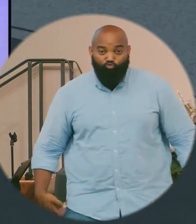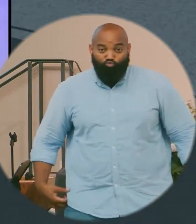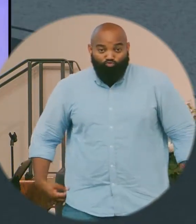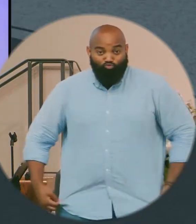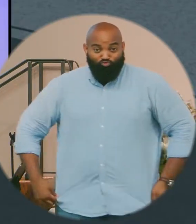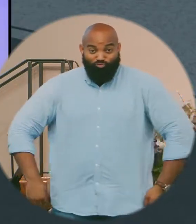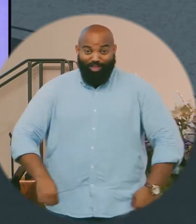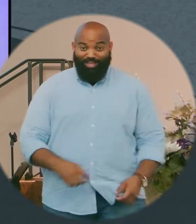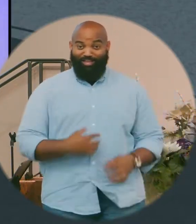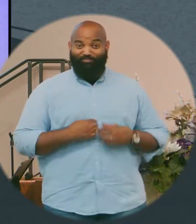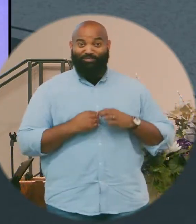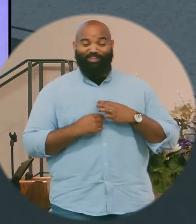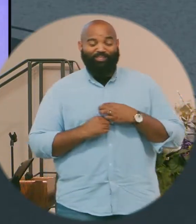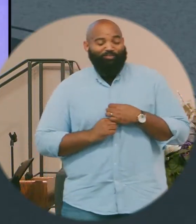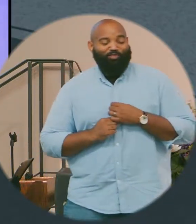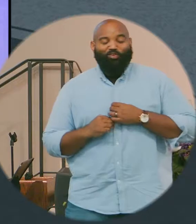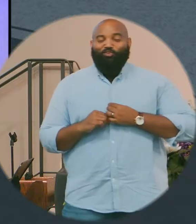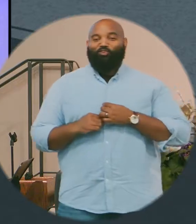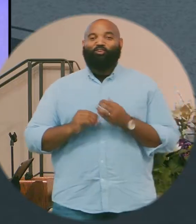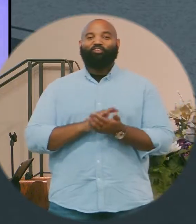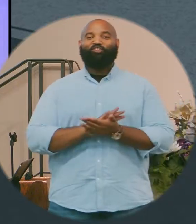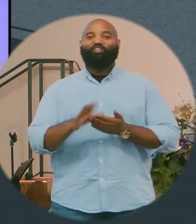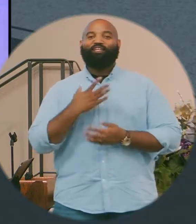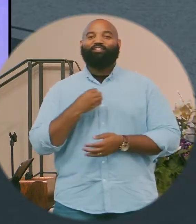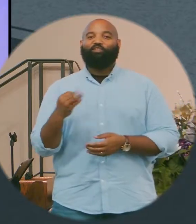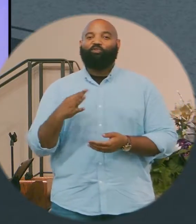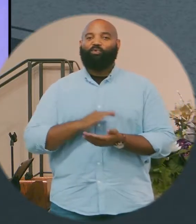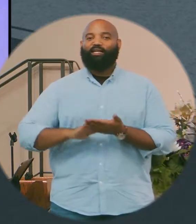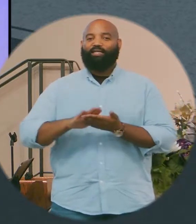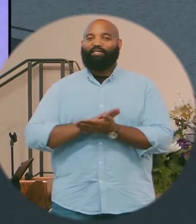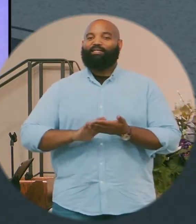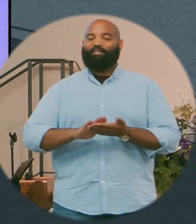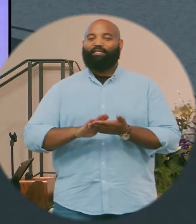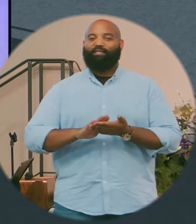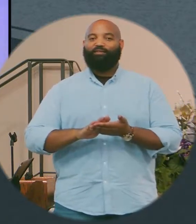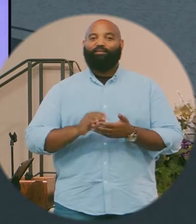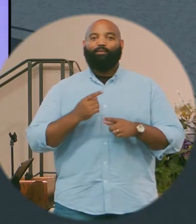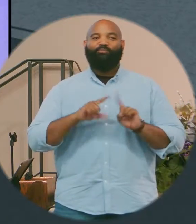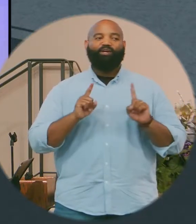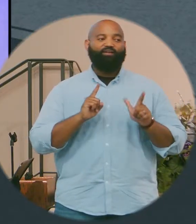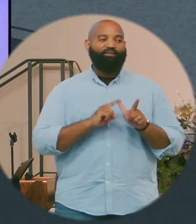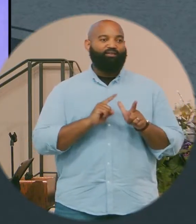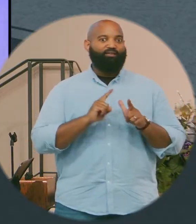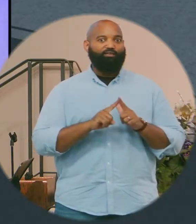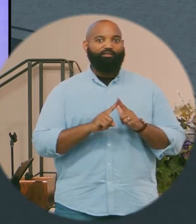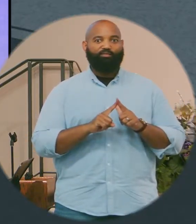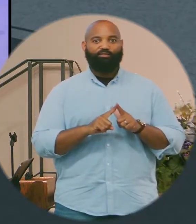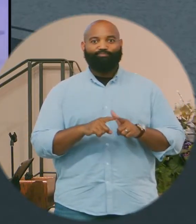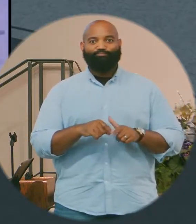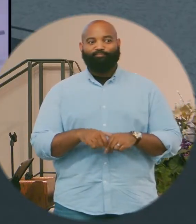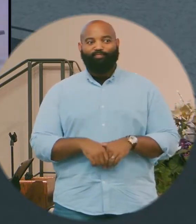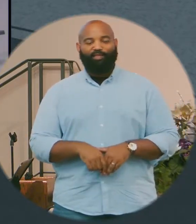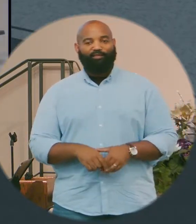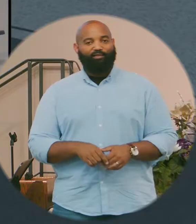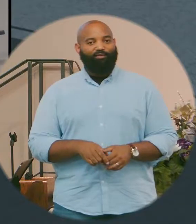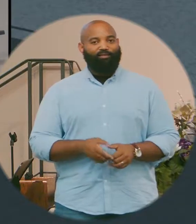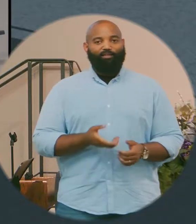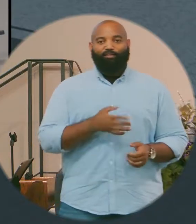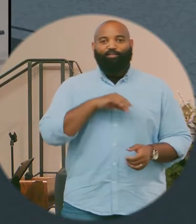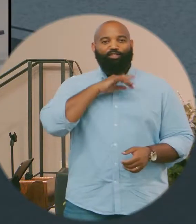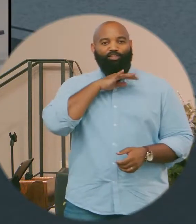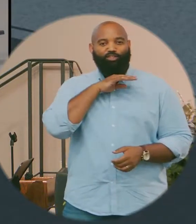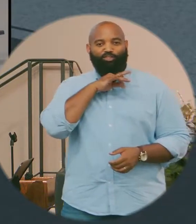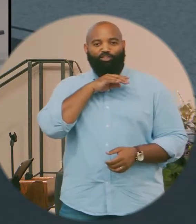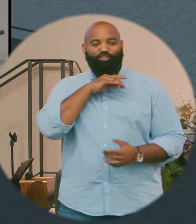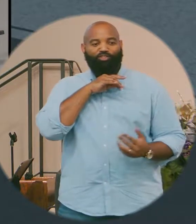don't change clothes until you get in the church house. It's because you're intentional, because dirt is attracted to cleanliness. And I know that